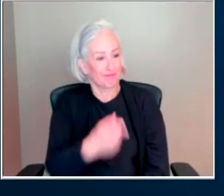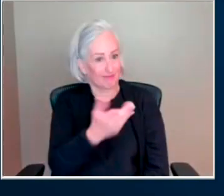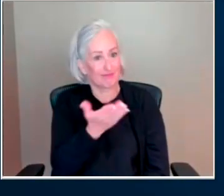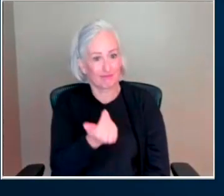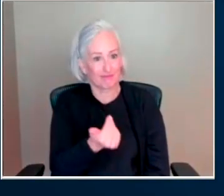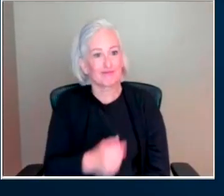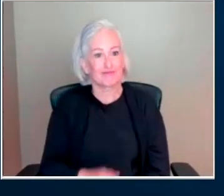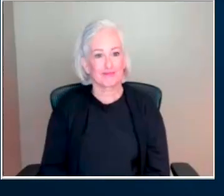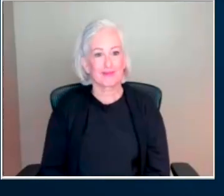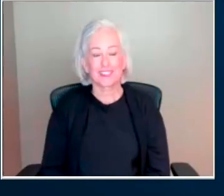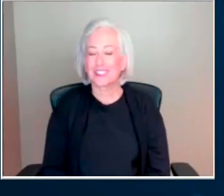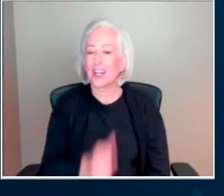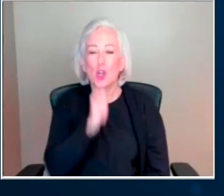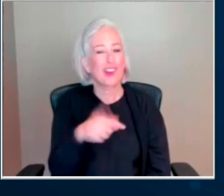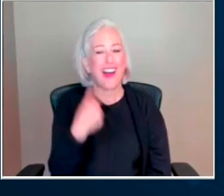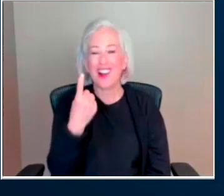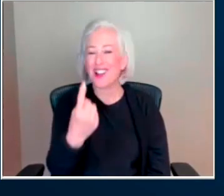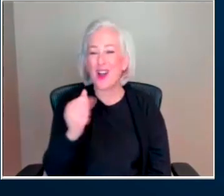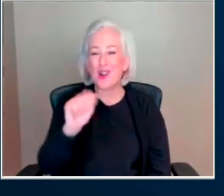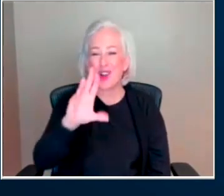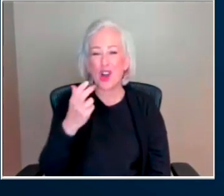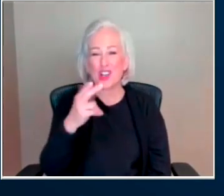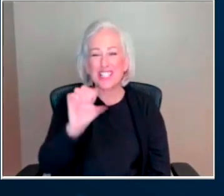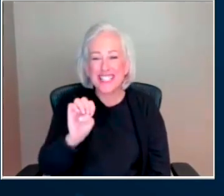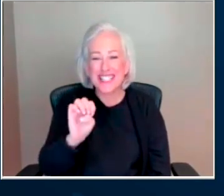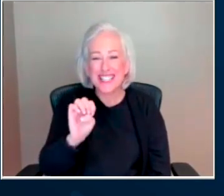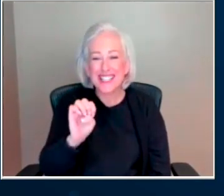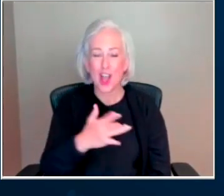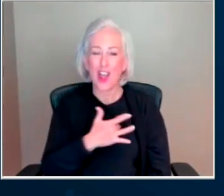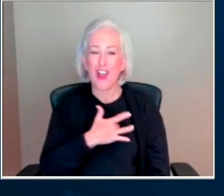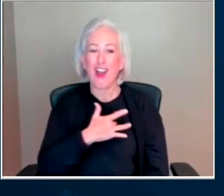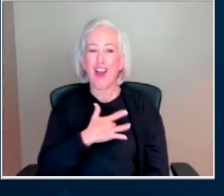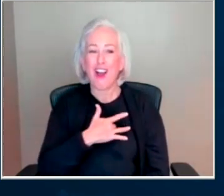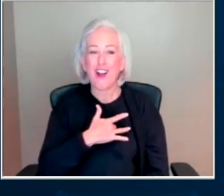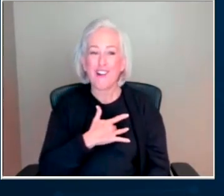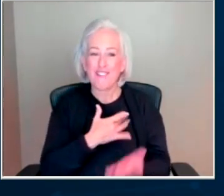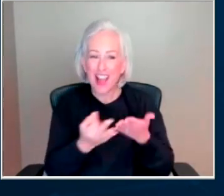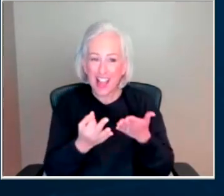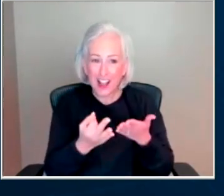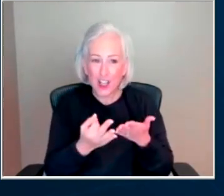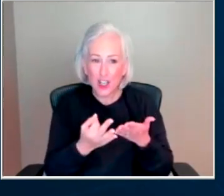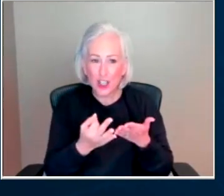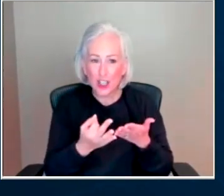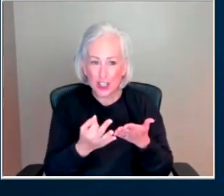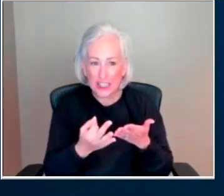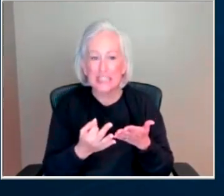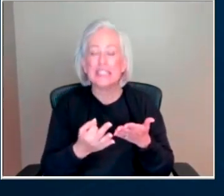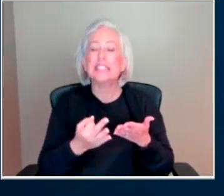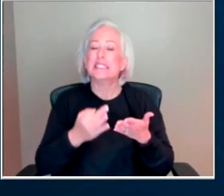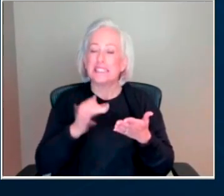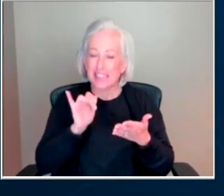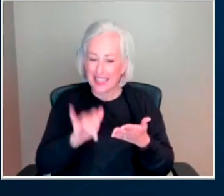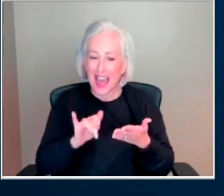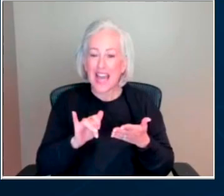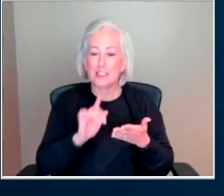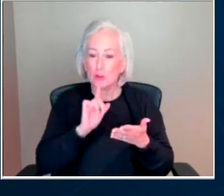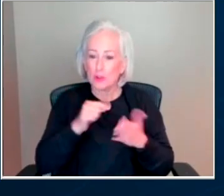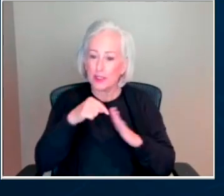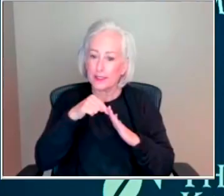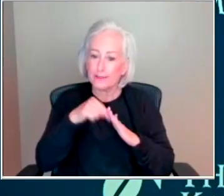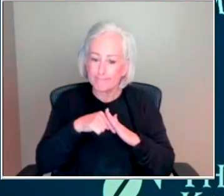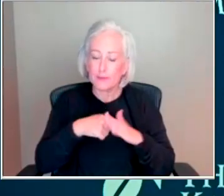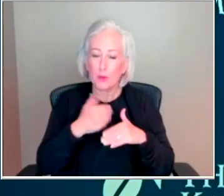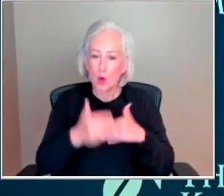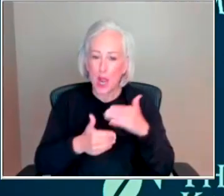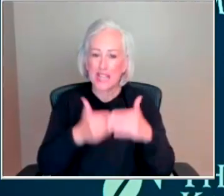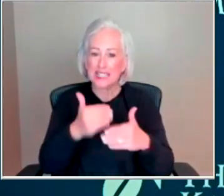You're not alone too, Archie. I mean, heart failure for the audience is a very insidious process, and it's a very slow